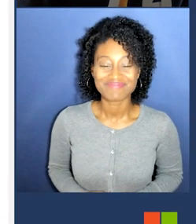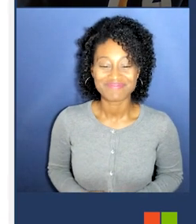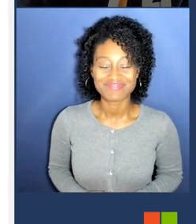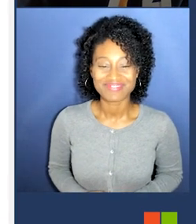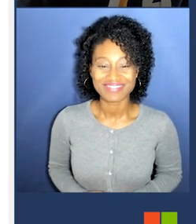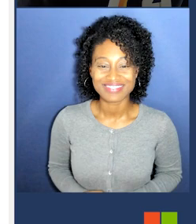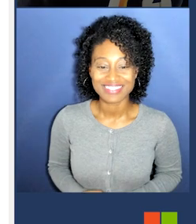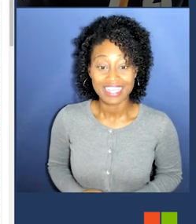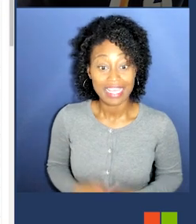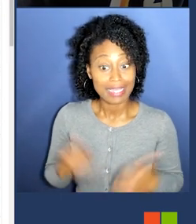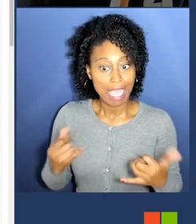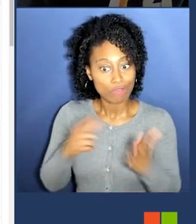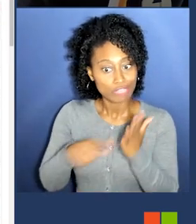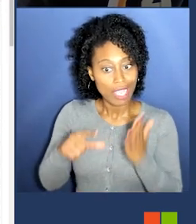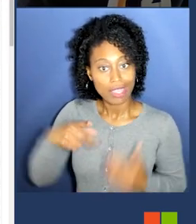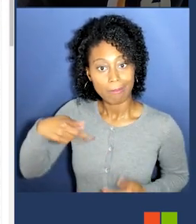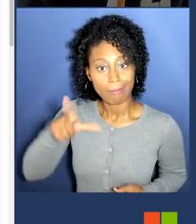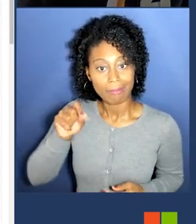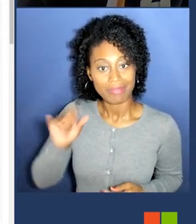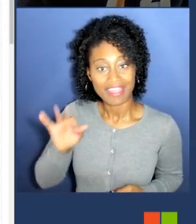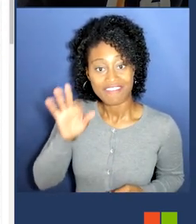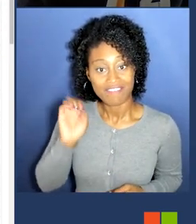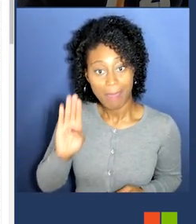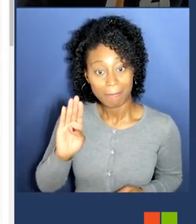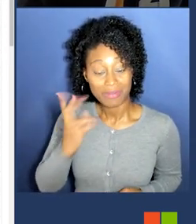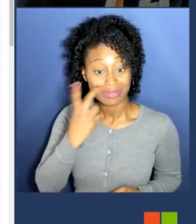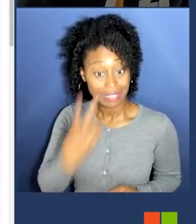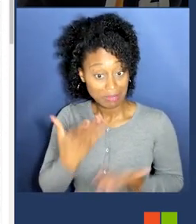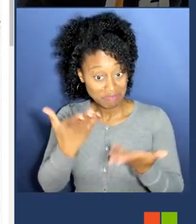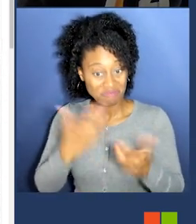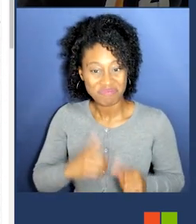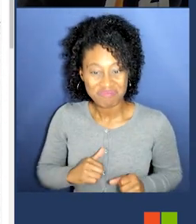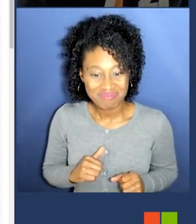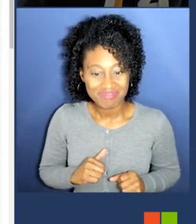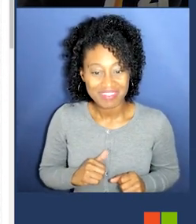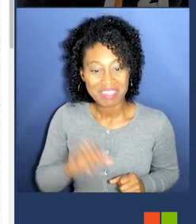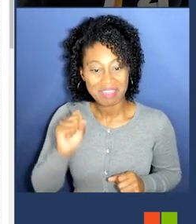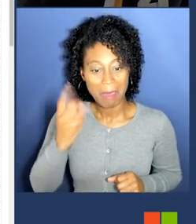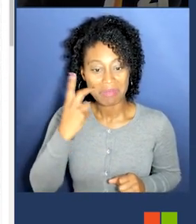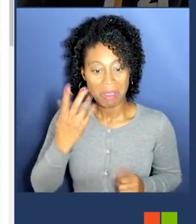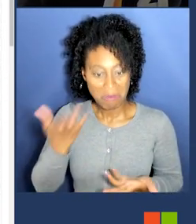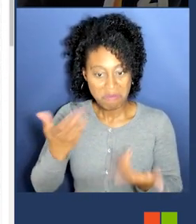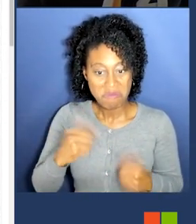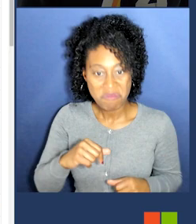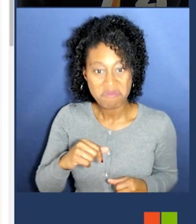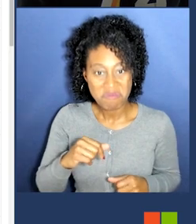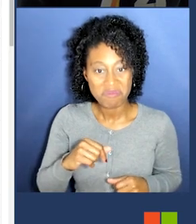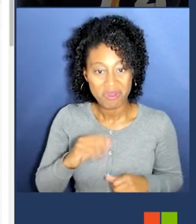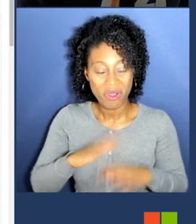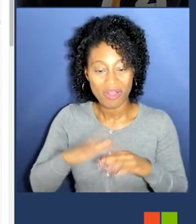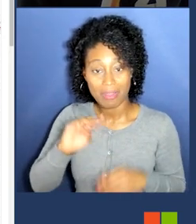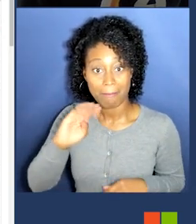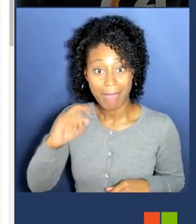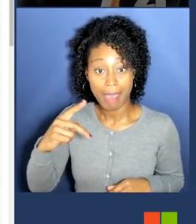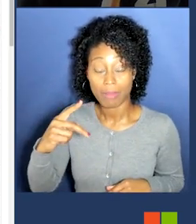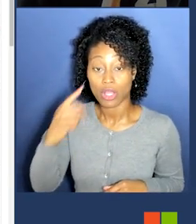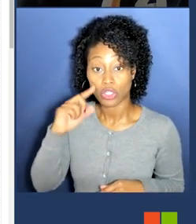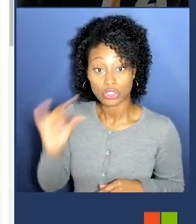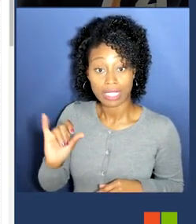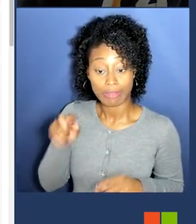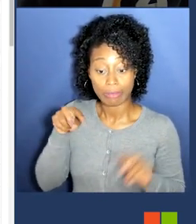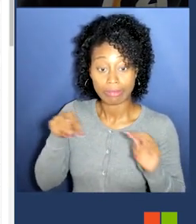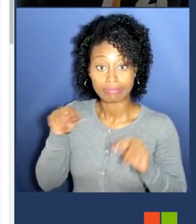let's check PlayFab. So we should see them coming in. Yes. See here. I'm near to Munich,